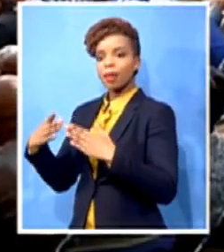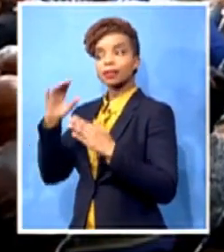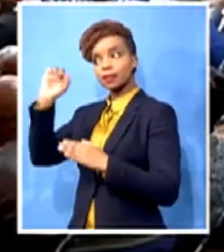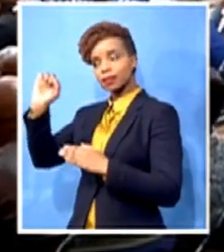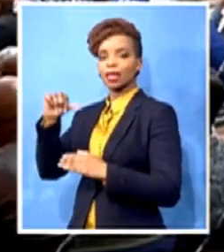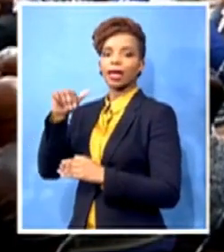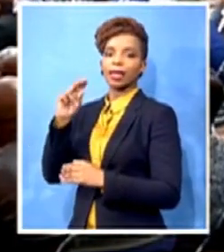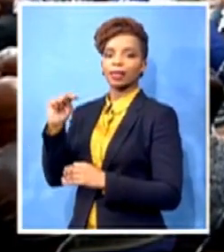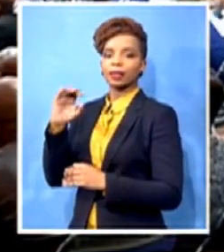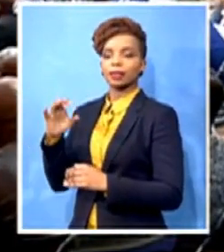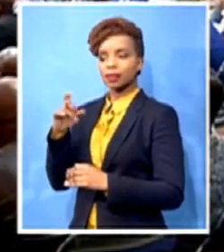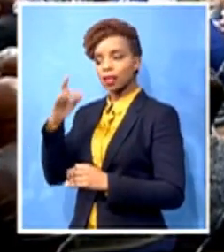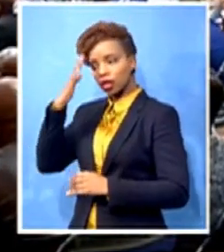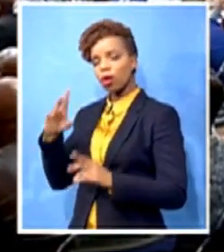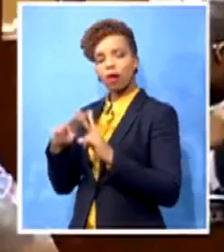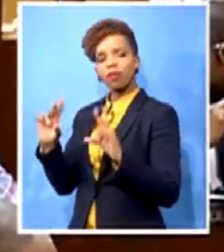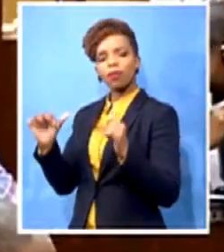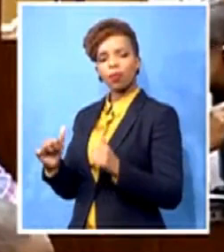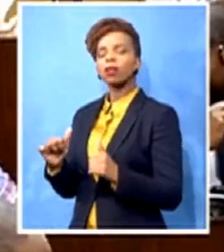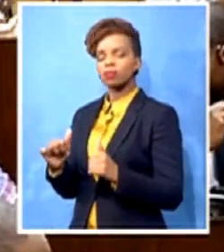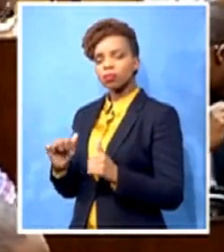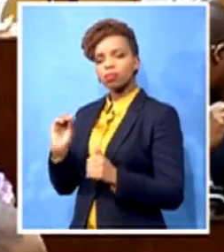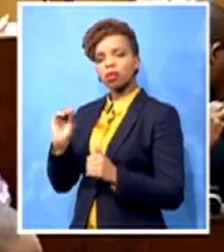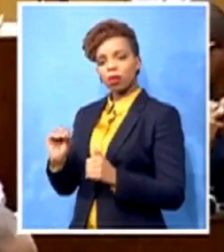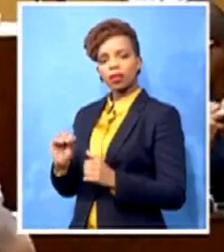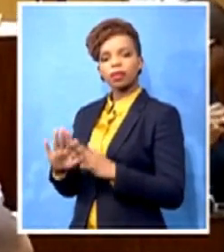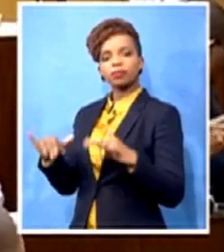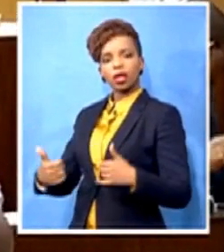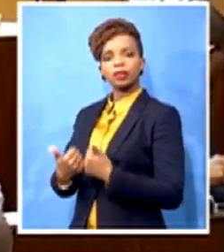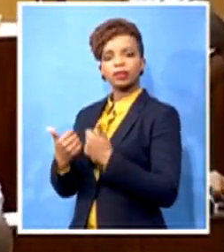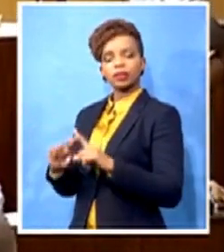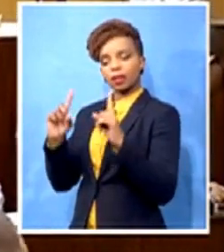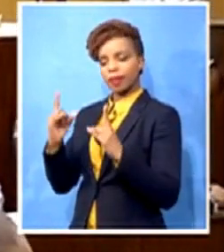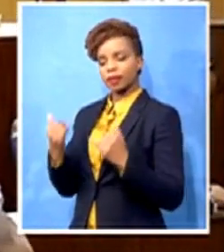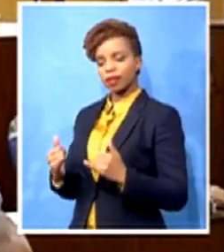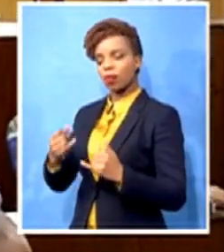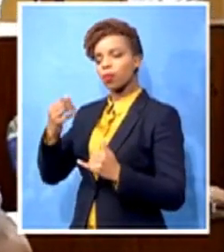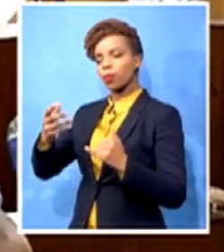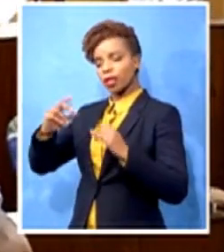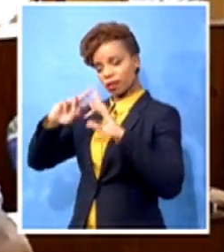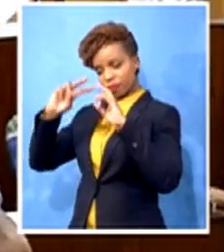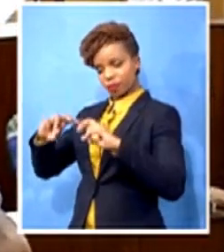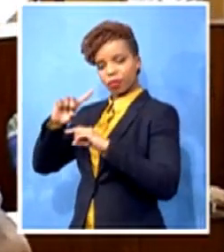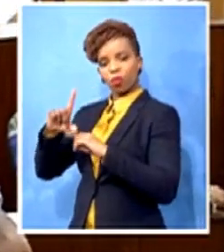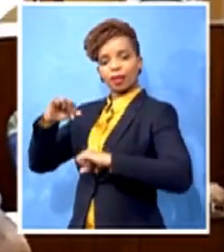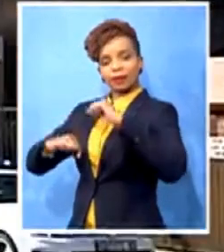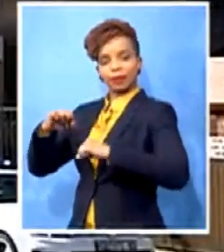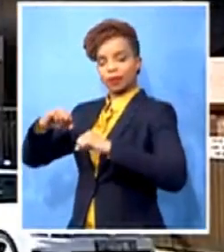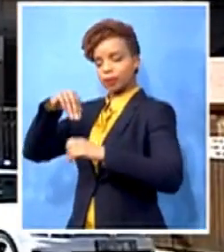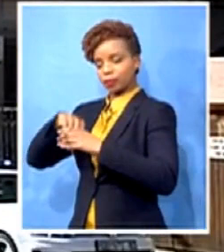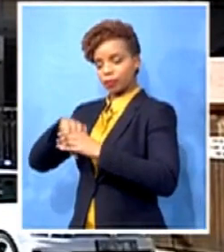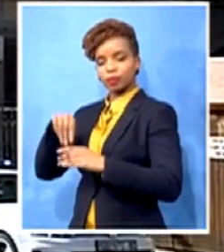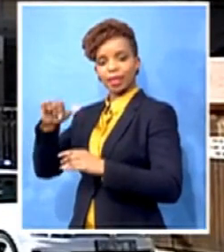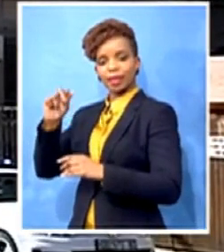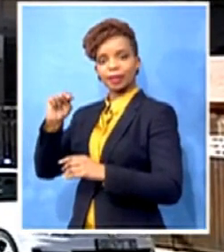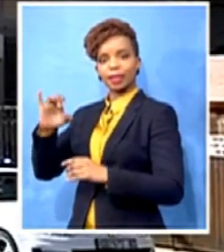So this then speaks back to instability first in the ANC, which now wants to bring administration in to govern, and also the inability of the coalition